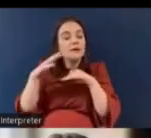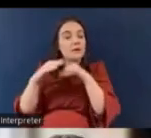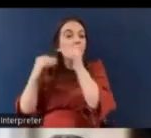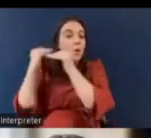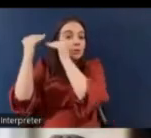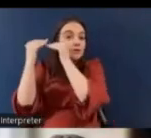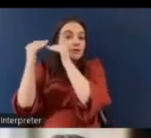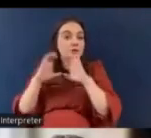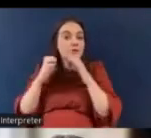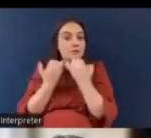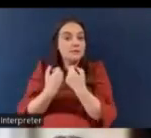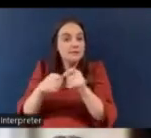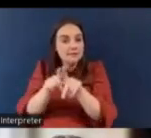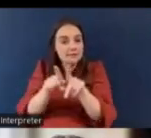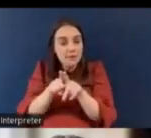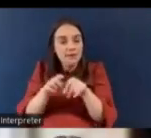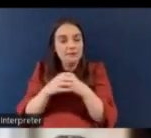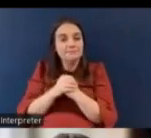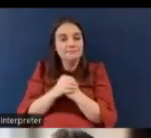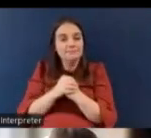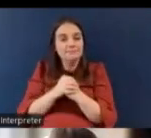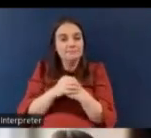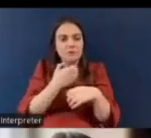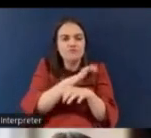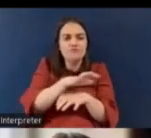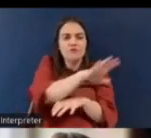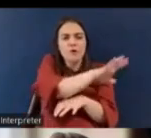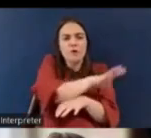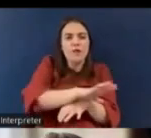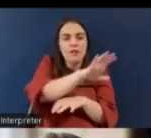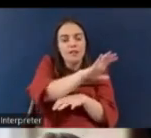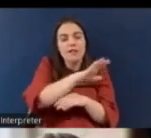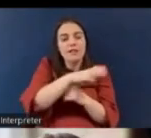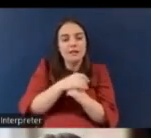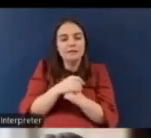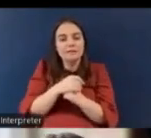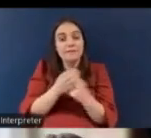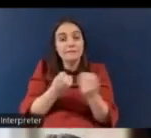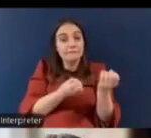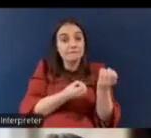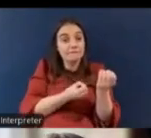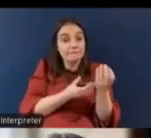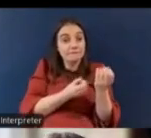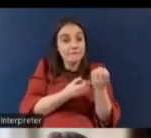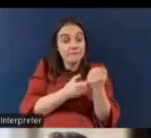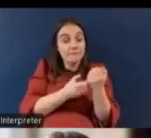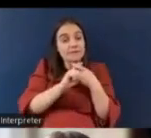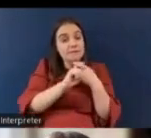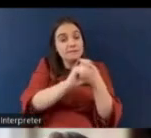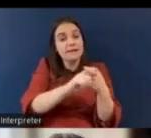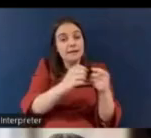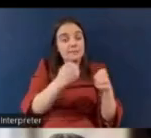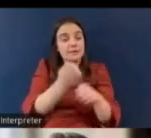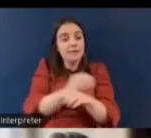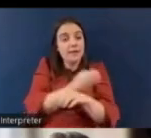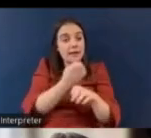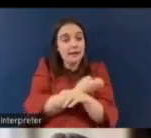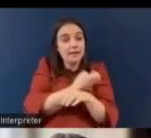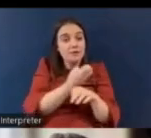communities. With rural, the feedback was that the sustainable energy community scheme is